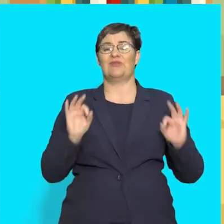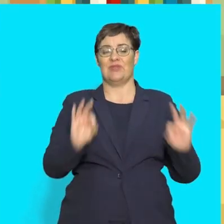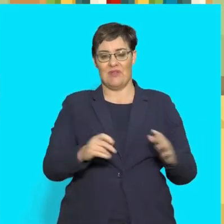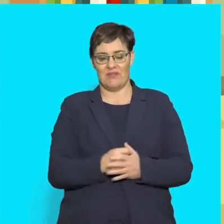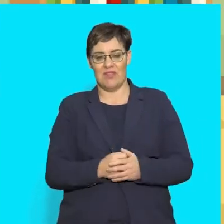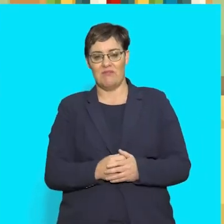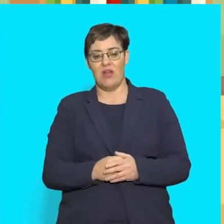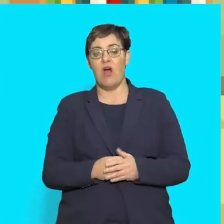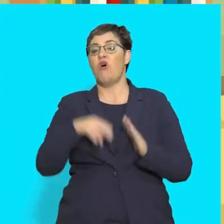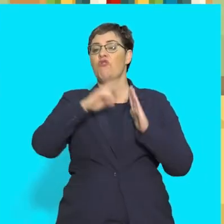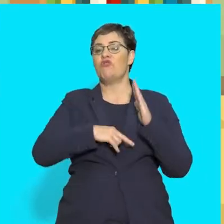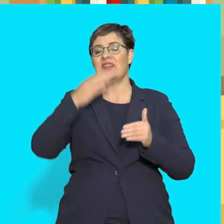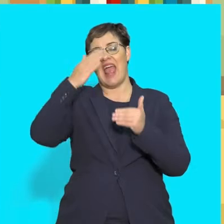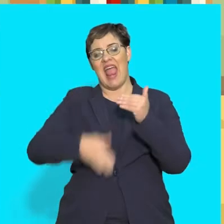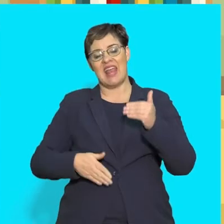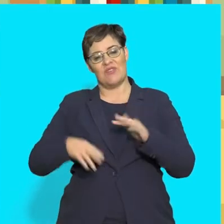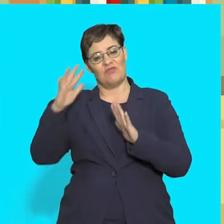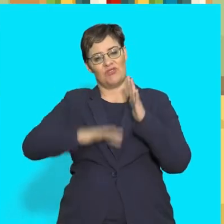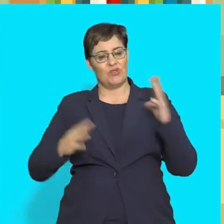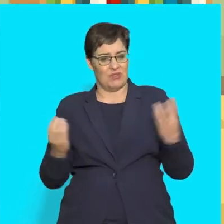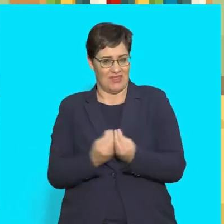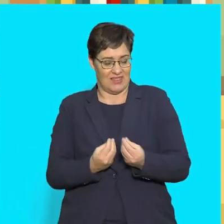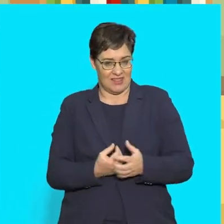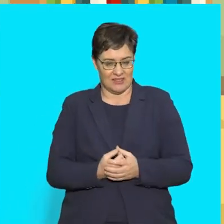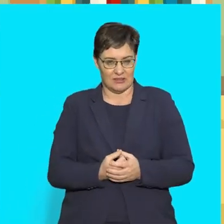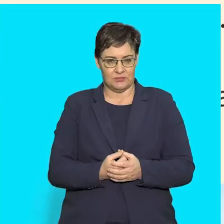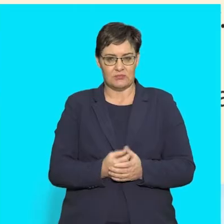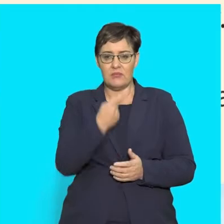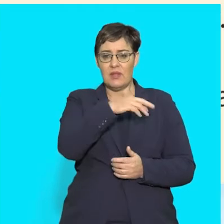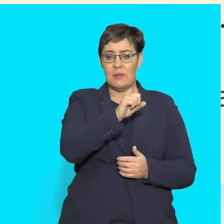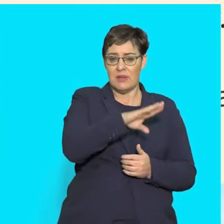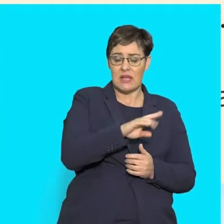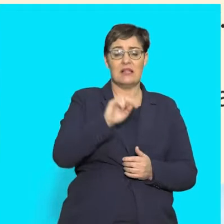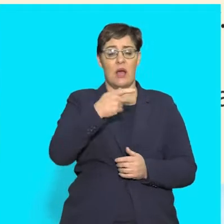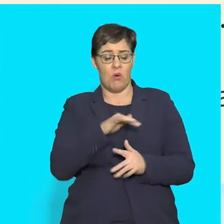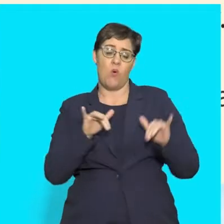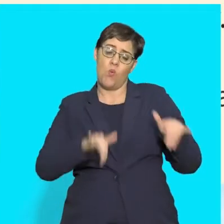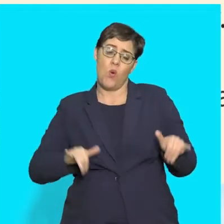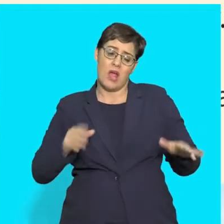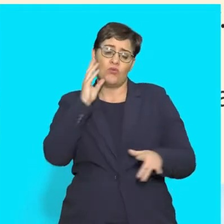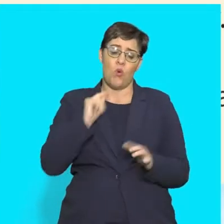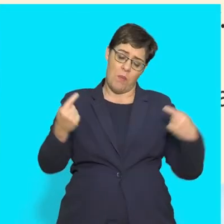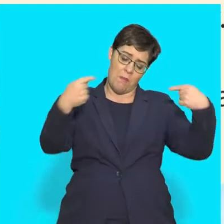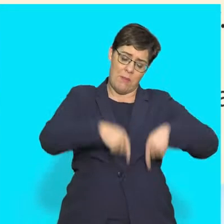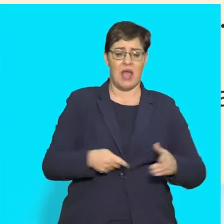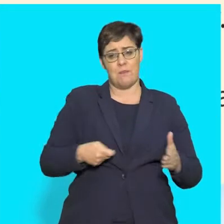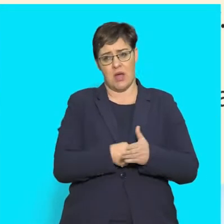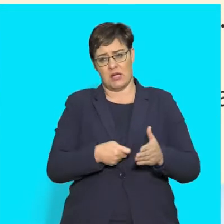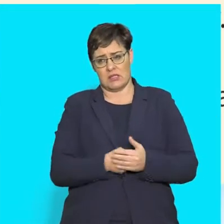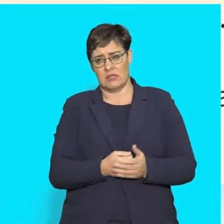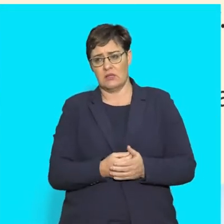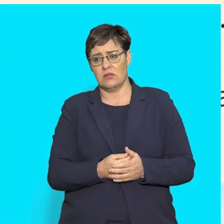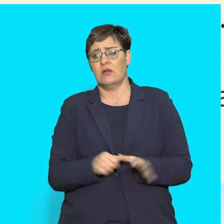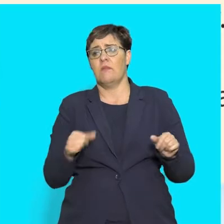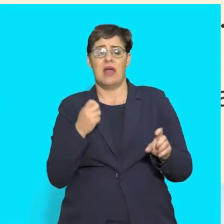Super! Let's read the end of the story together. Peter and Thabo waited for Gogo to come back from the market.